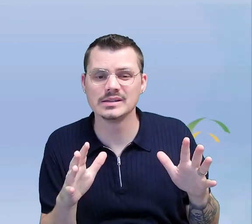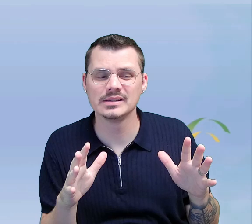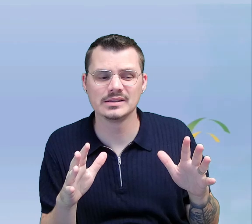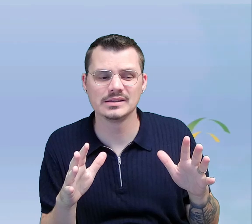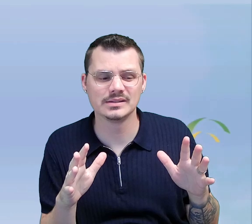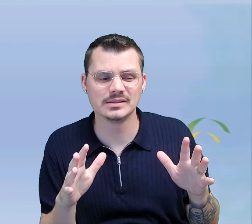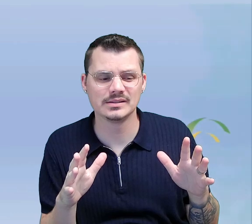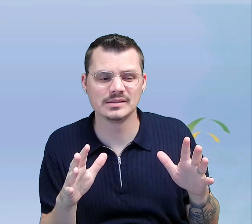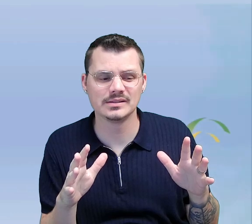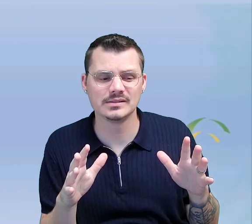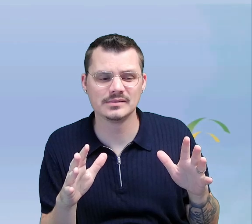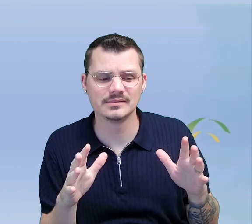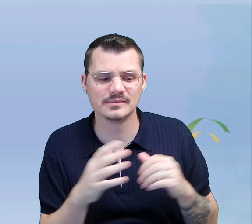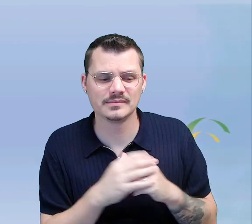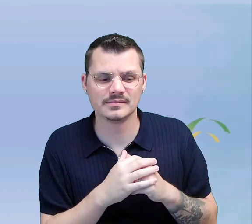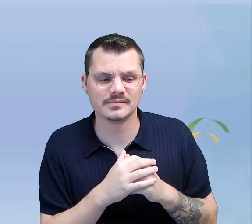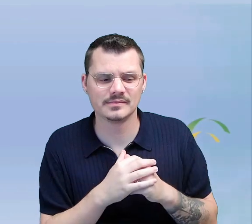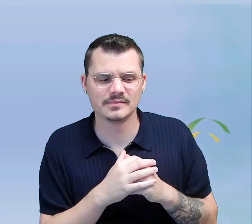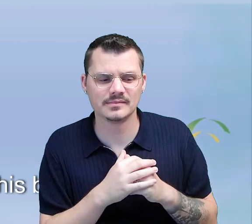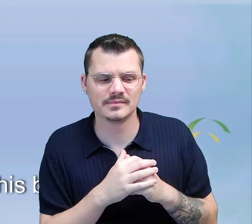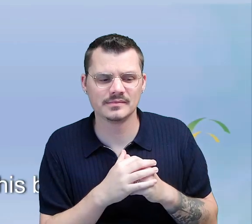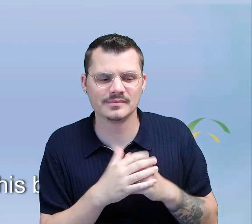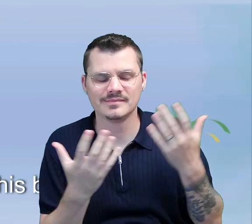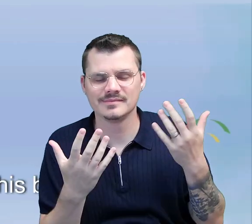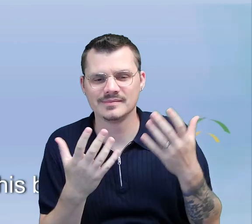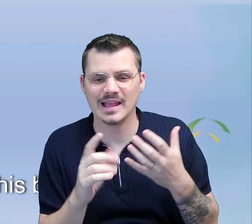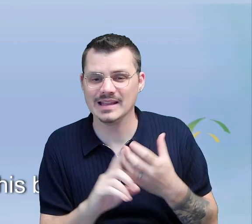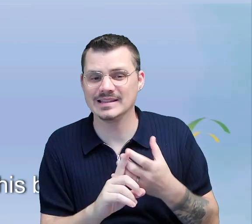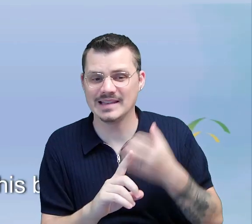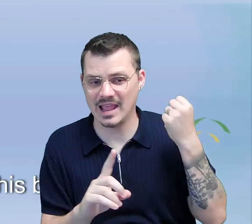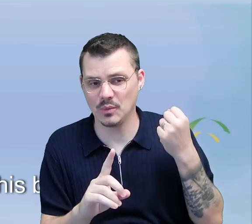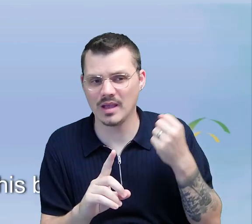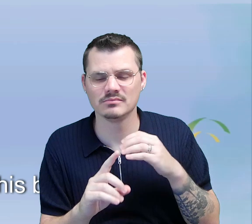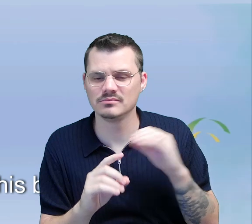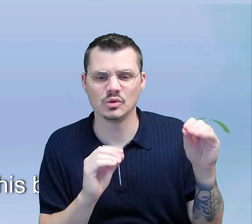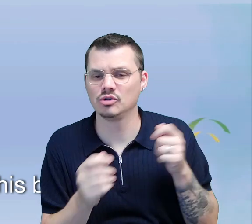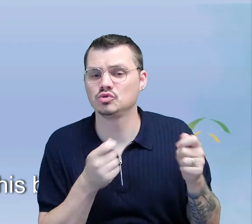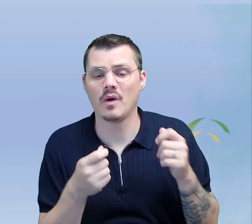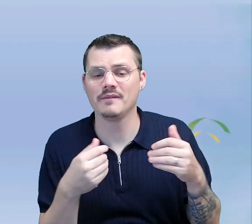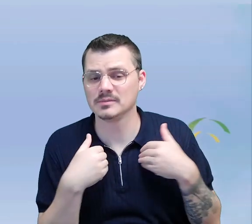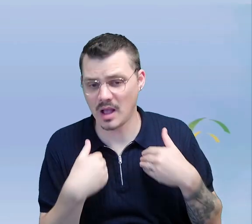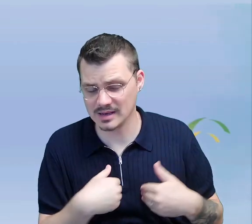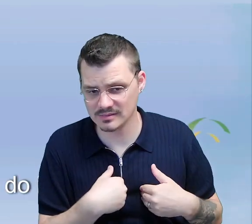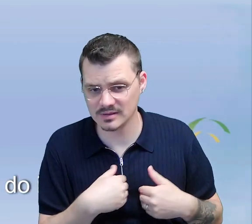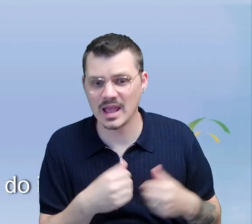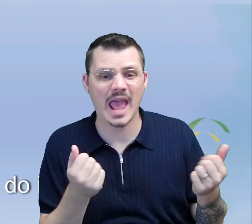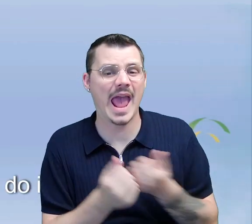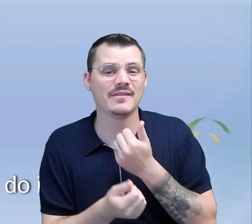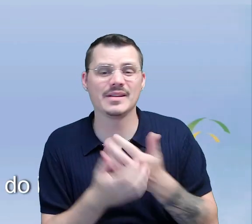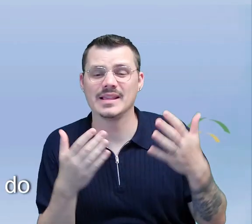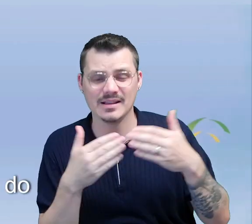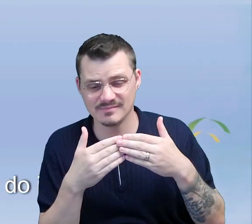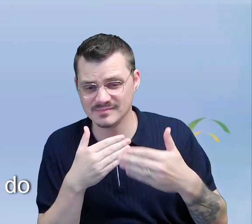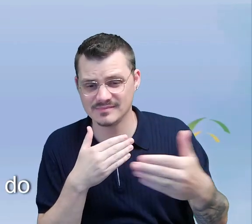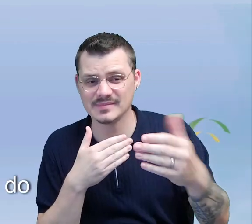already been taken away from having any control over his body. Everything from